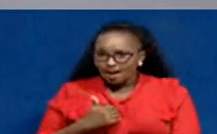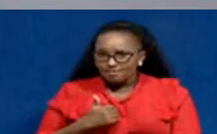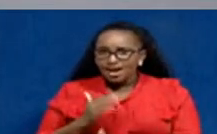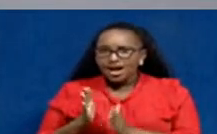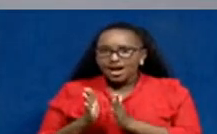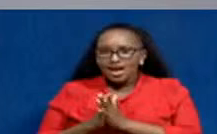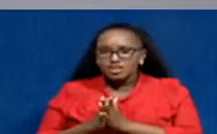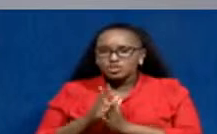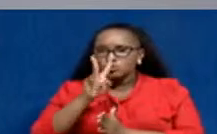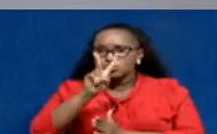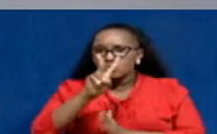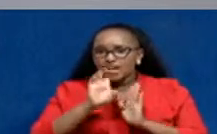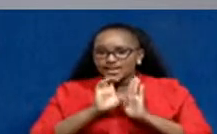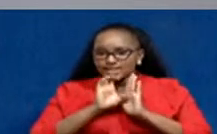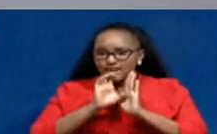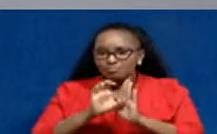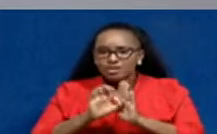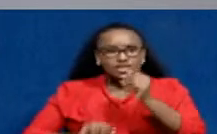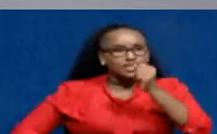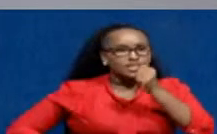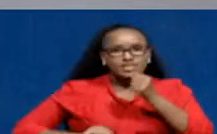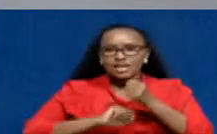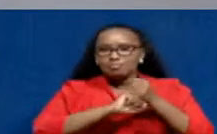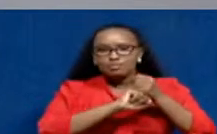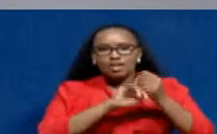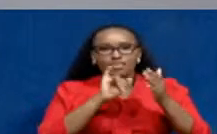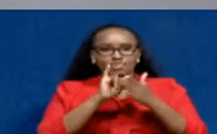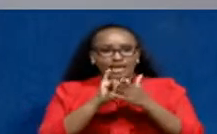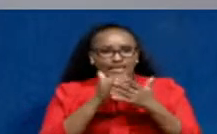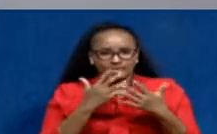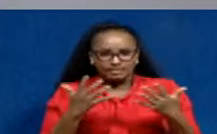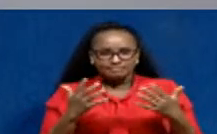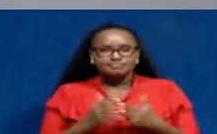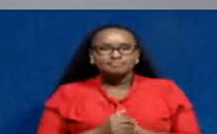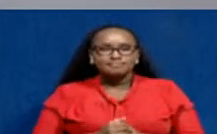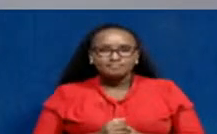two examples will support my observation here.